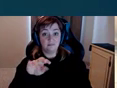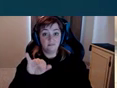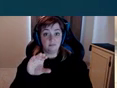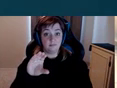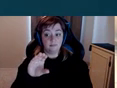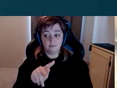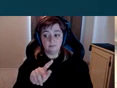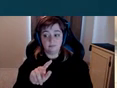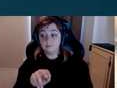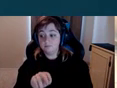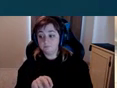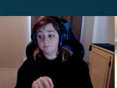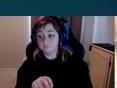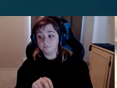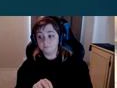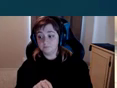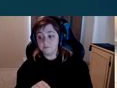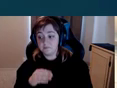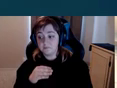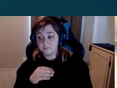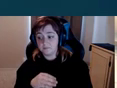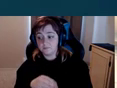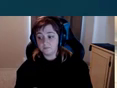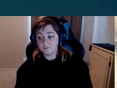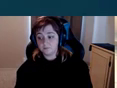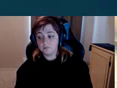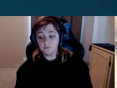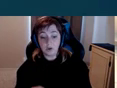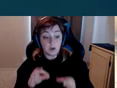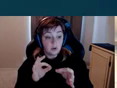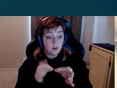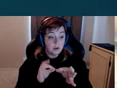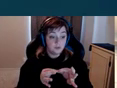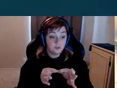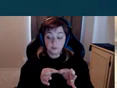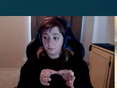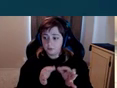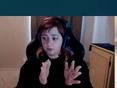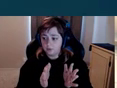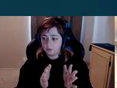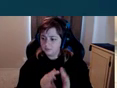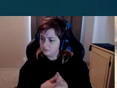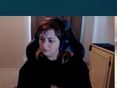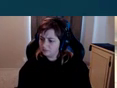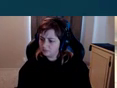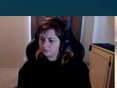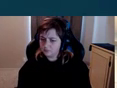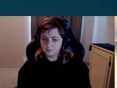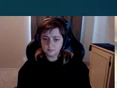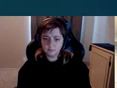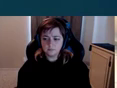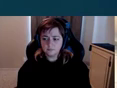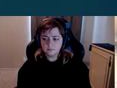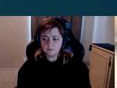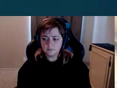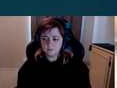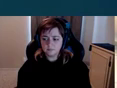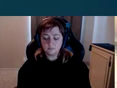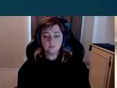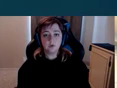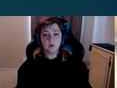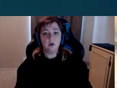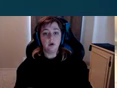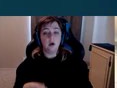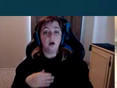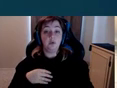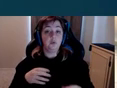I played sports. I played tennis and I played softball. I joined the debate team. I was doing extracurricular activities, which, you know,